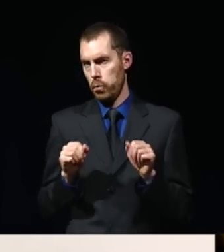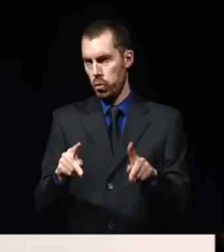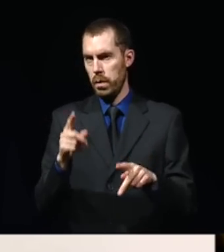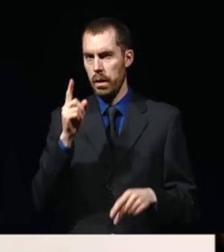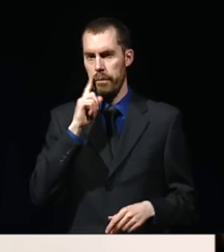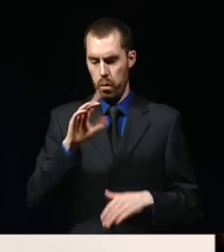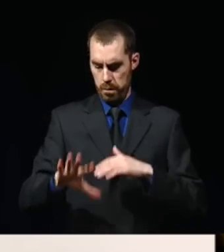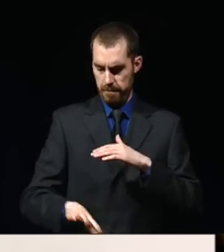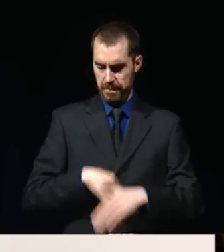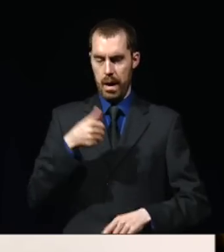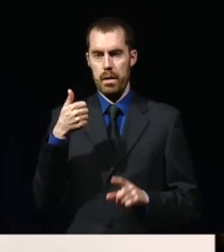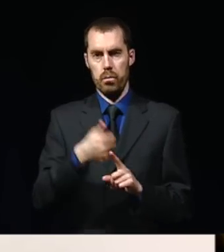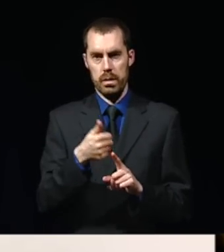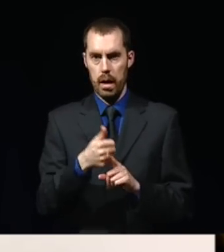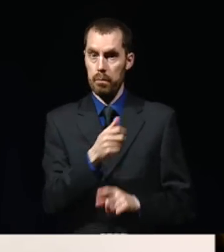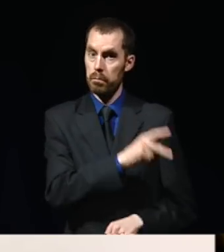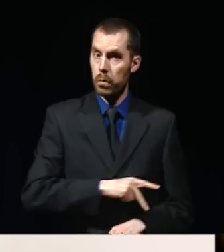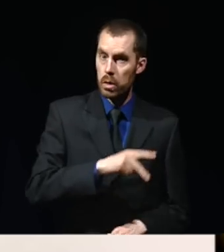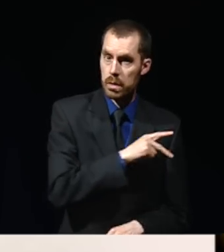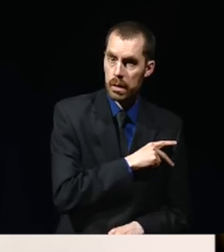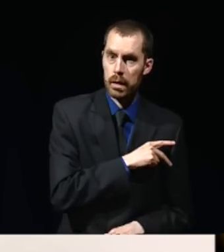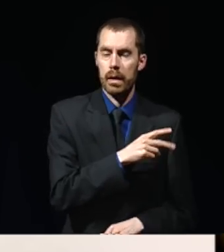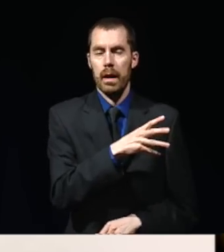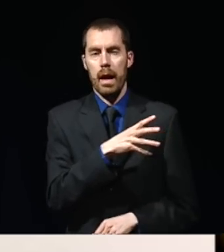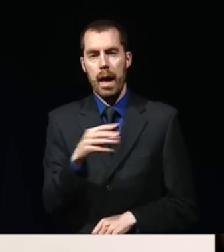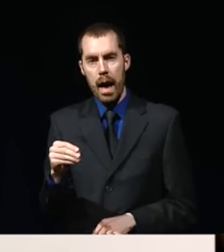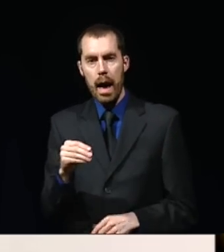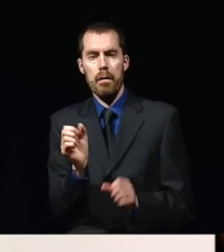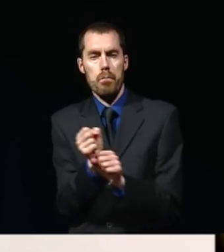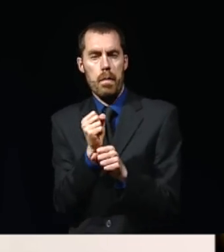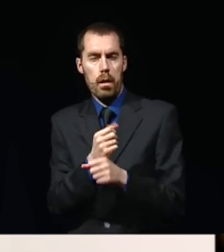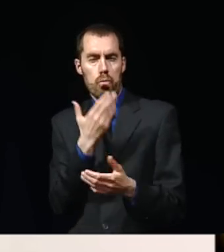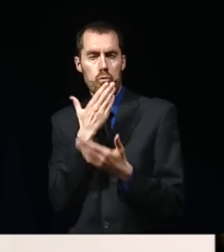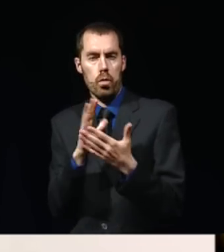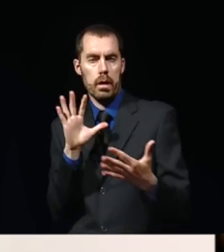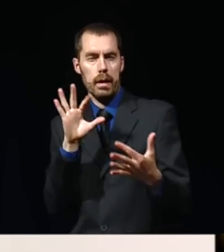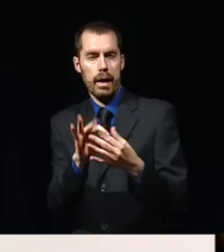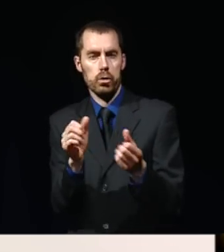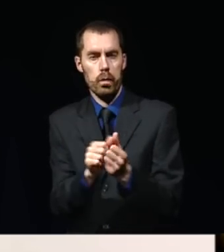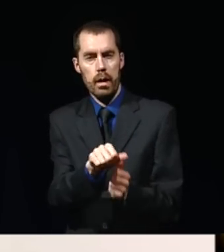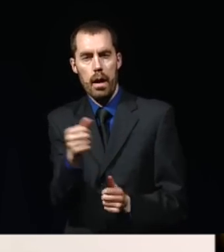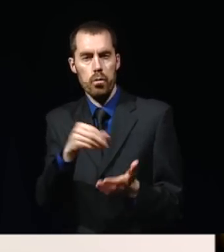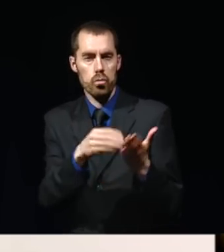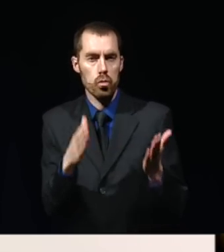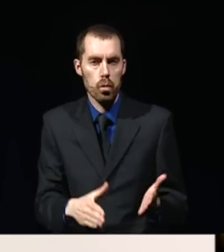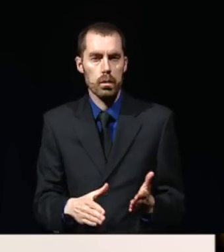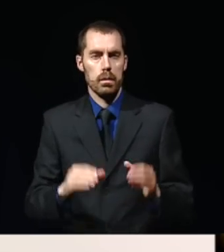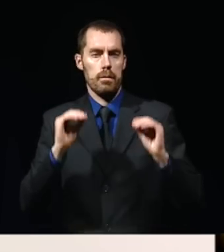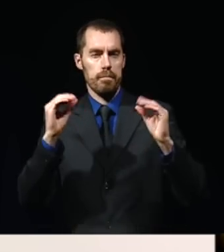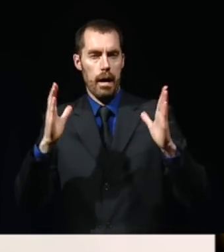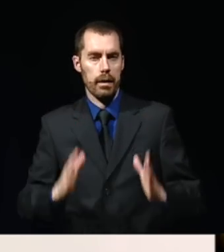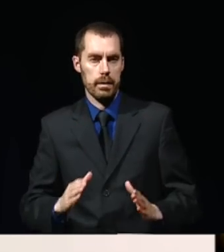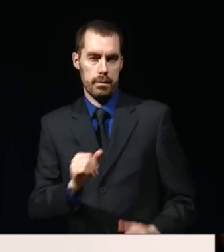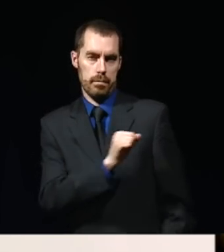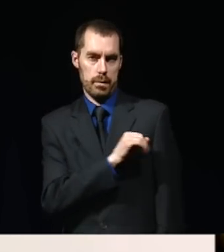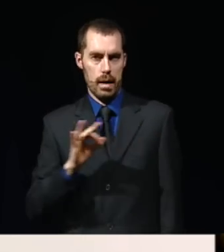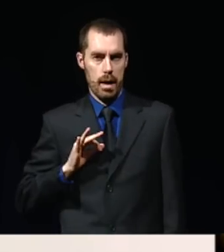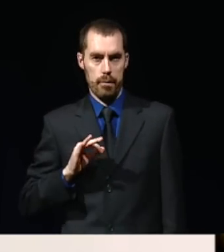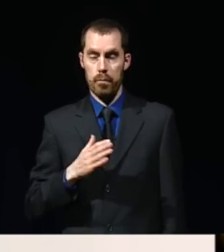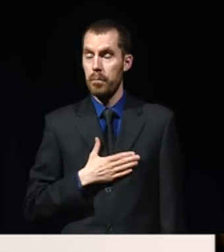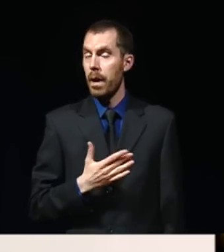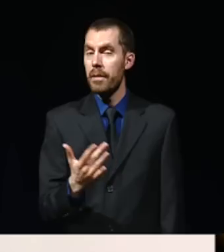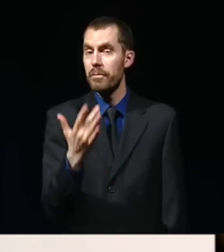in addition to forming incomparable relationships and connections with other students, faculty, and staff. As for my favorite